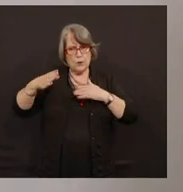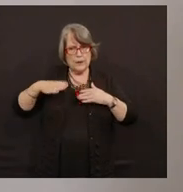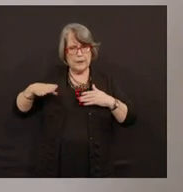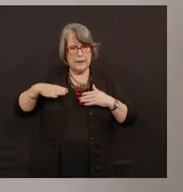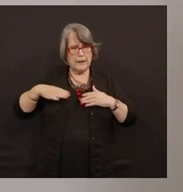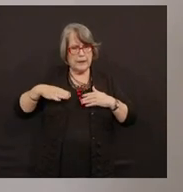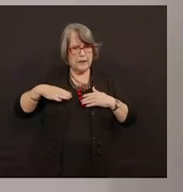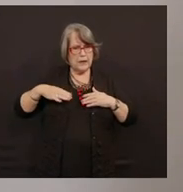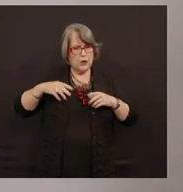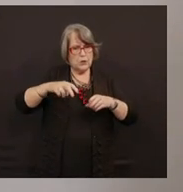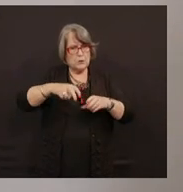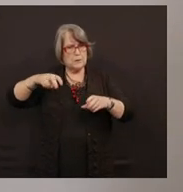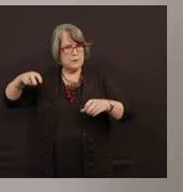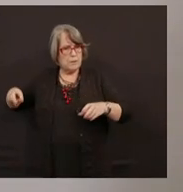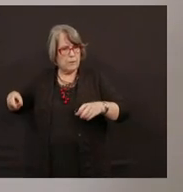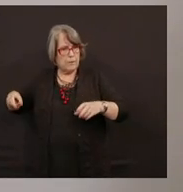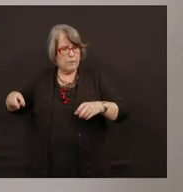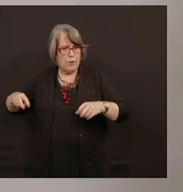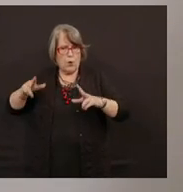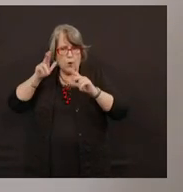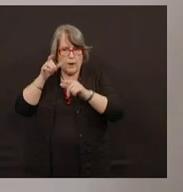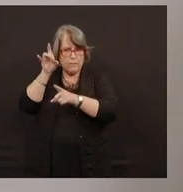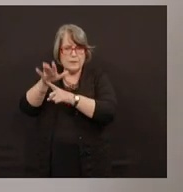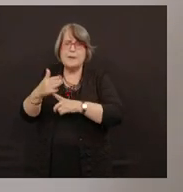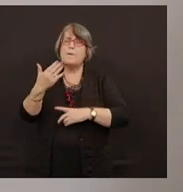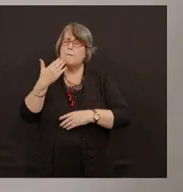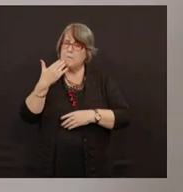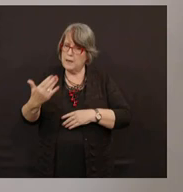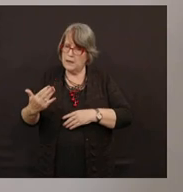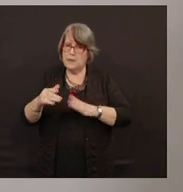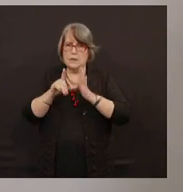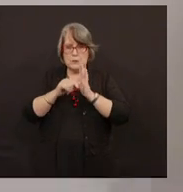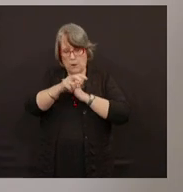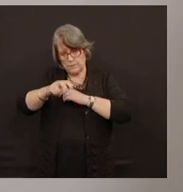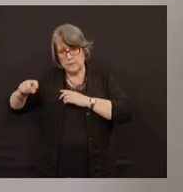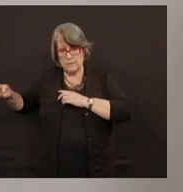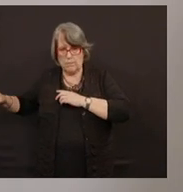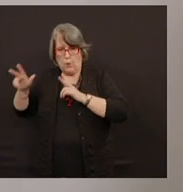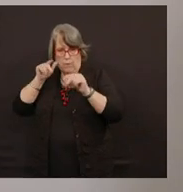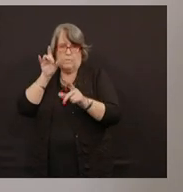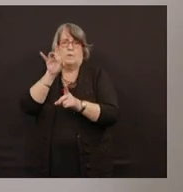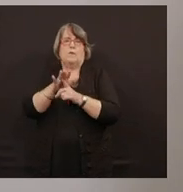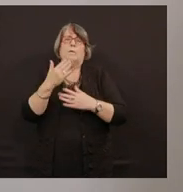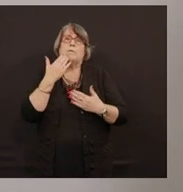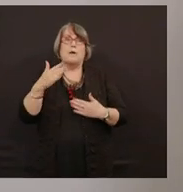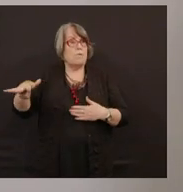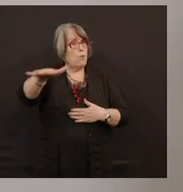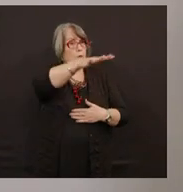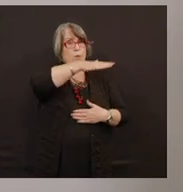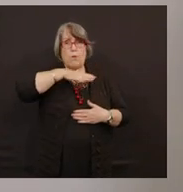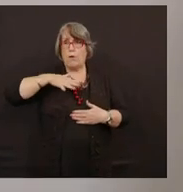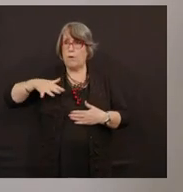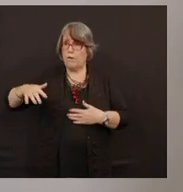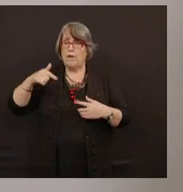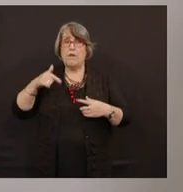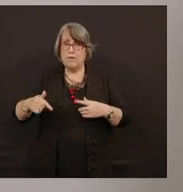step away from this, if you need to take care of yourself, please do take the time to do that. For all of us, this is a long